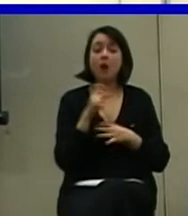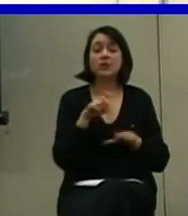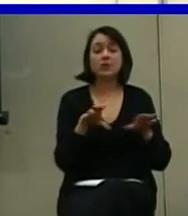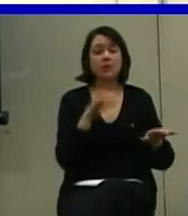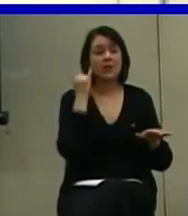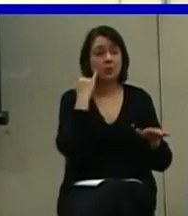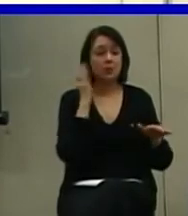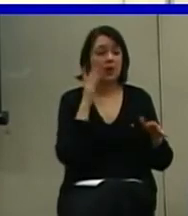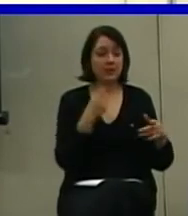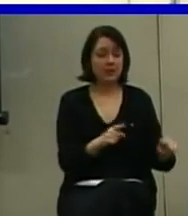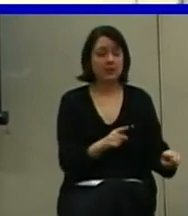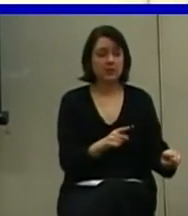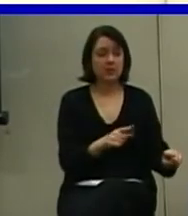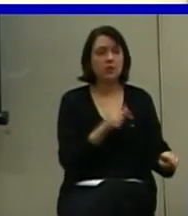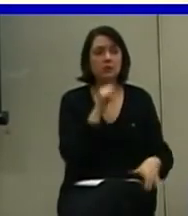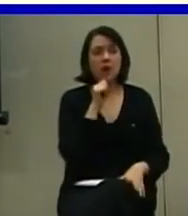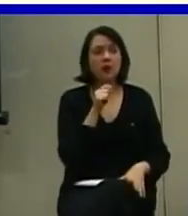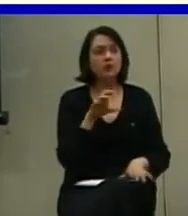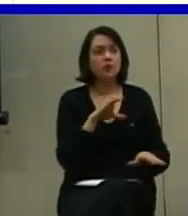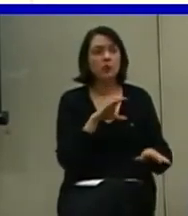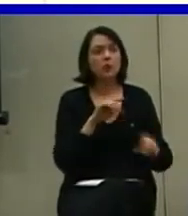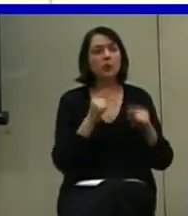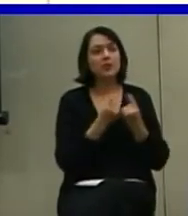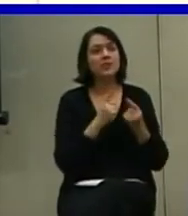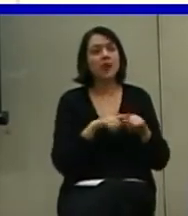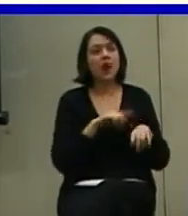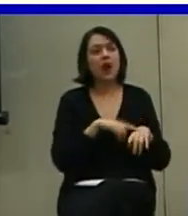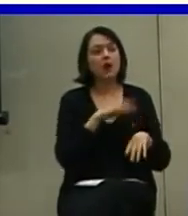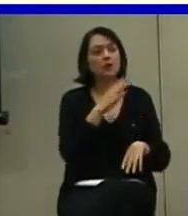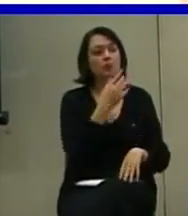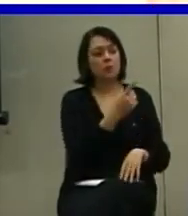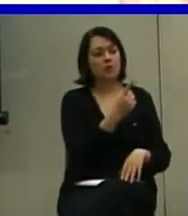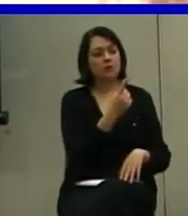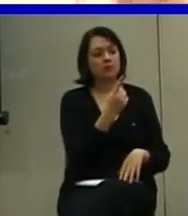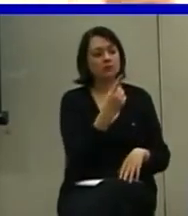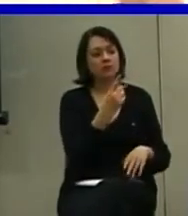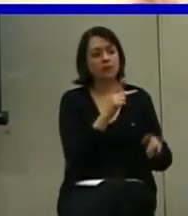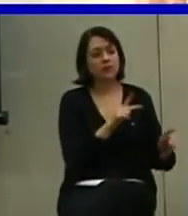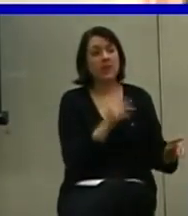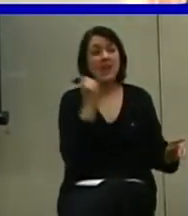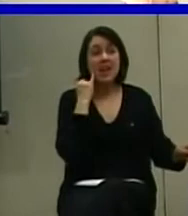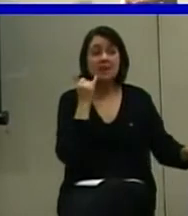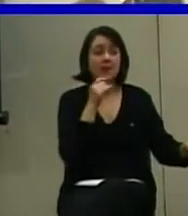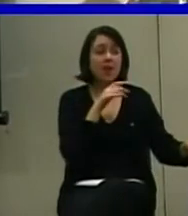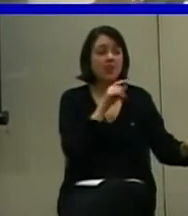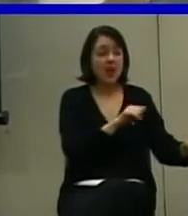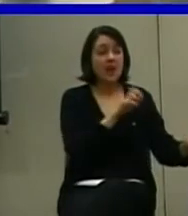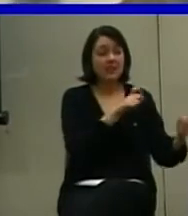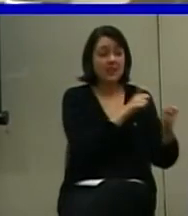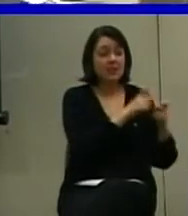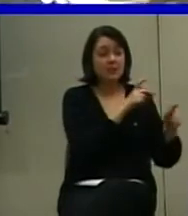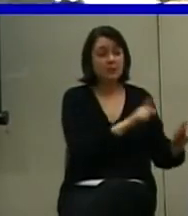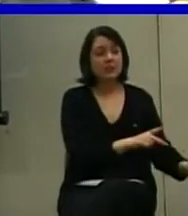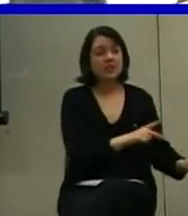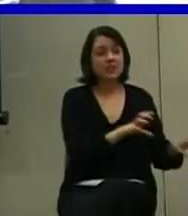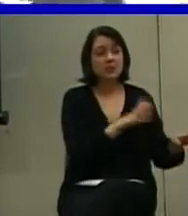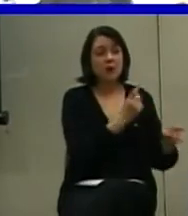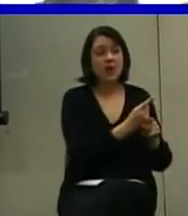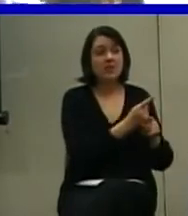it happen. Do not do group contingencies on, if Brenda does it right, we all